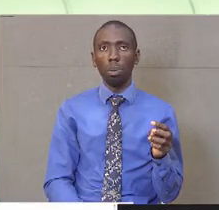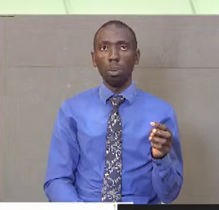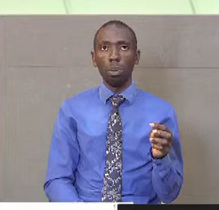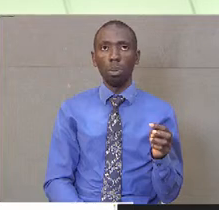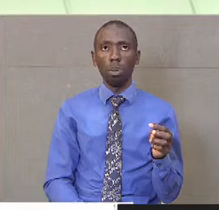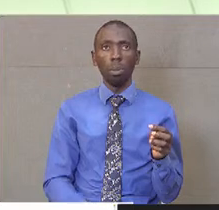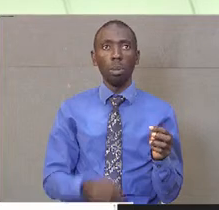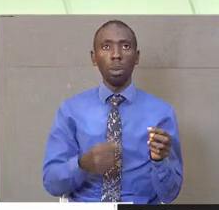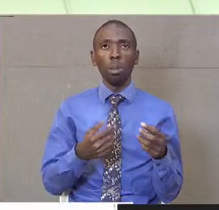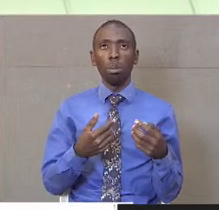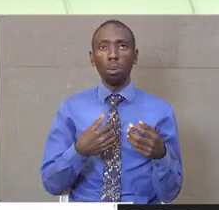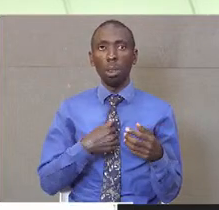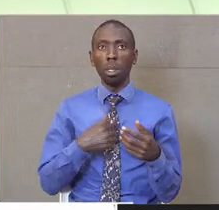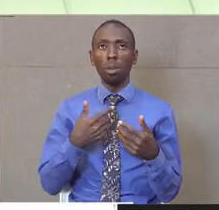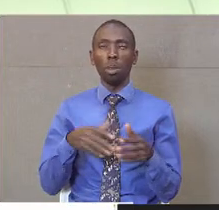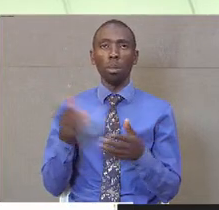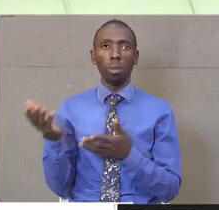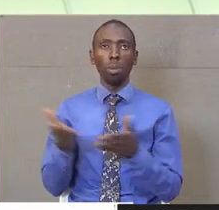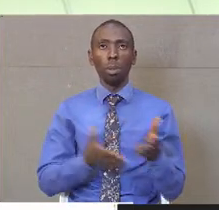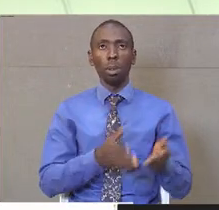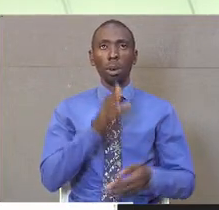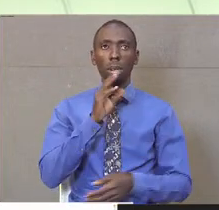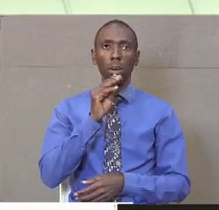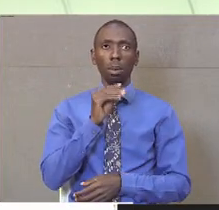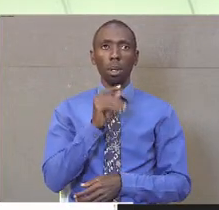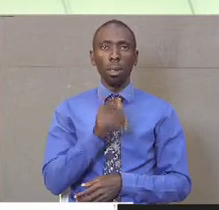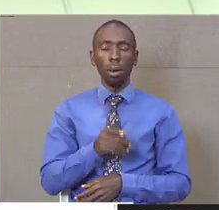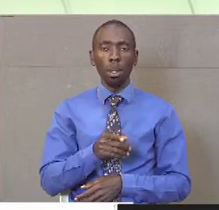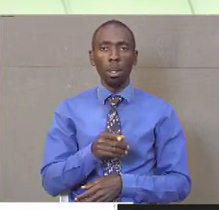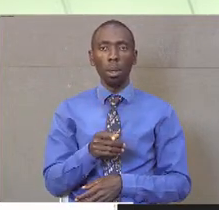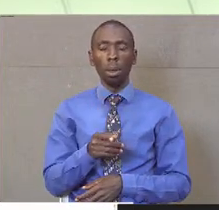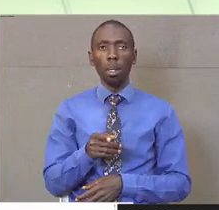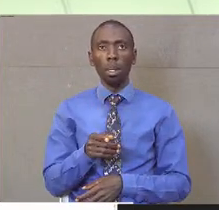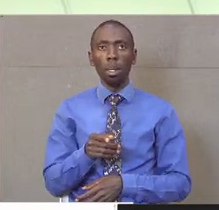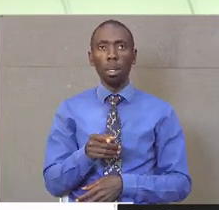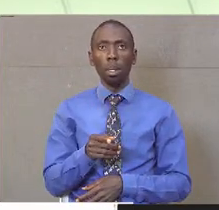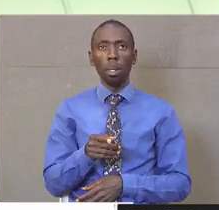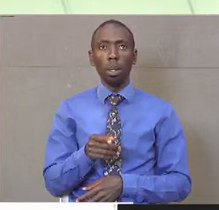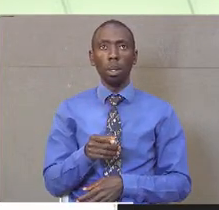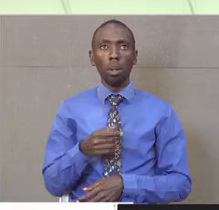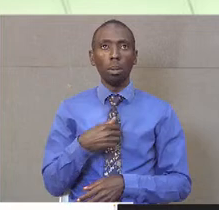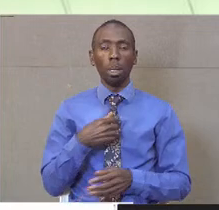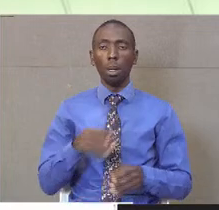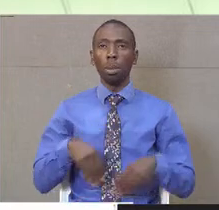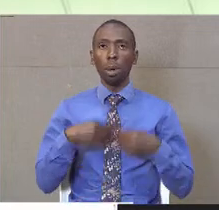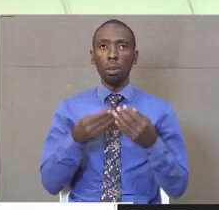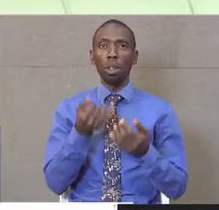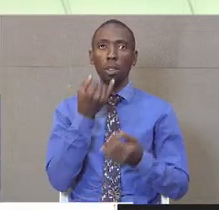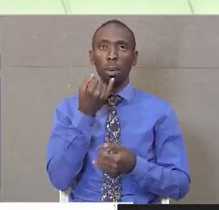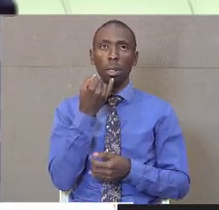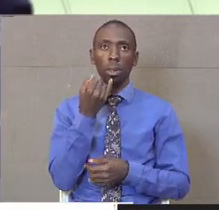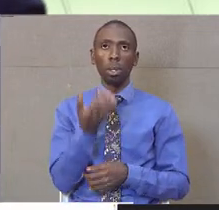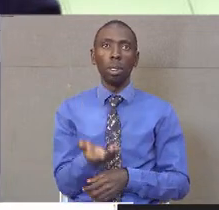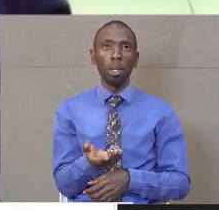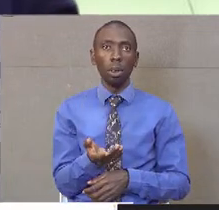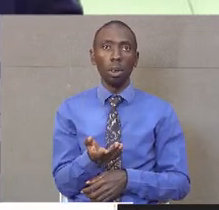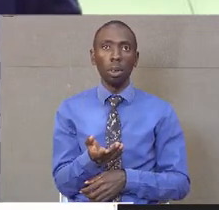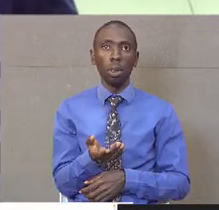I was invited by the speaker. Order. I am giving information.